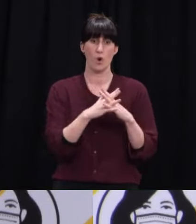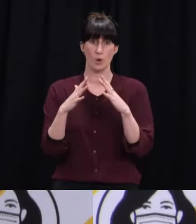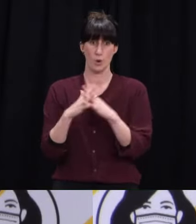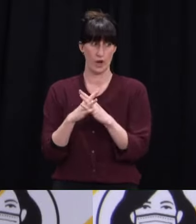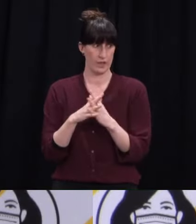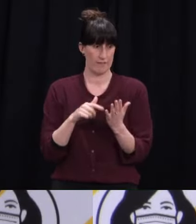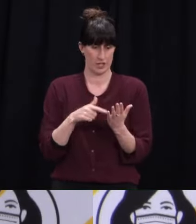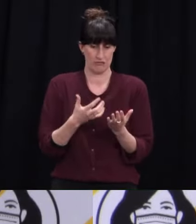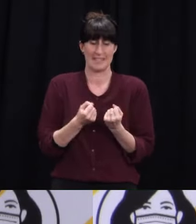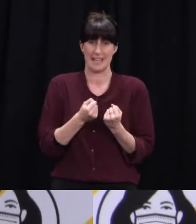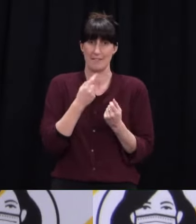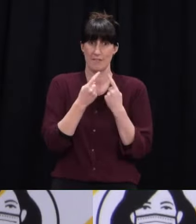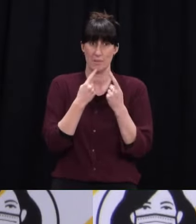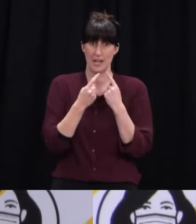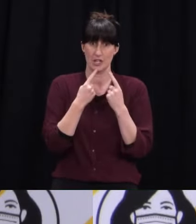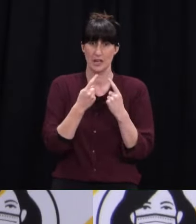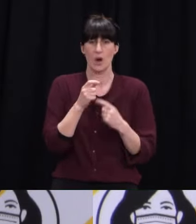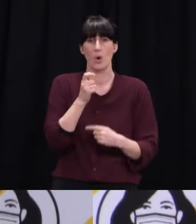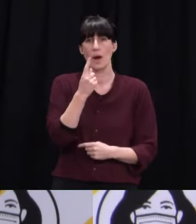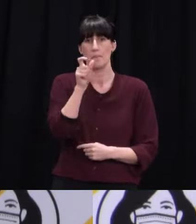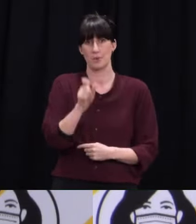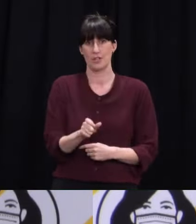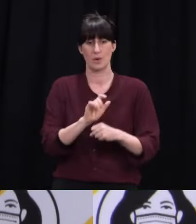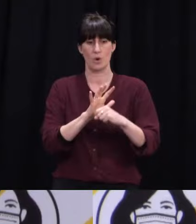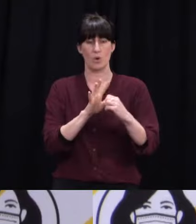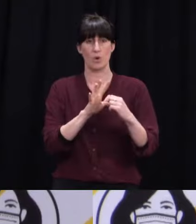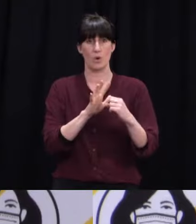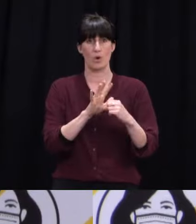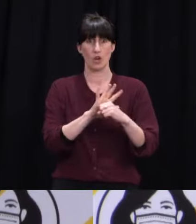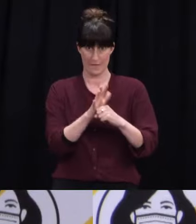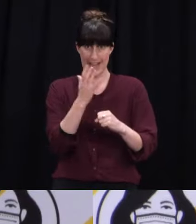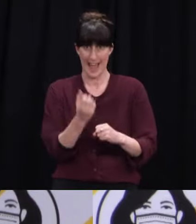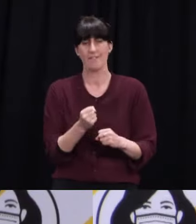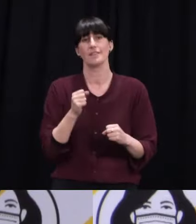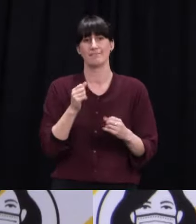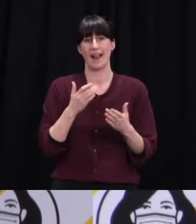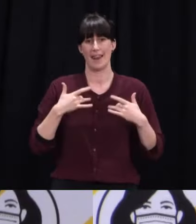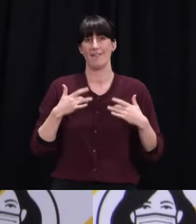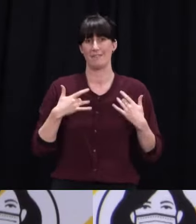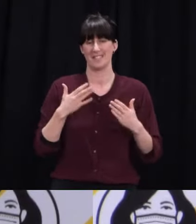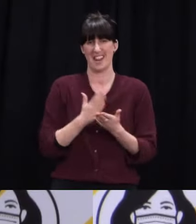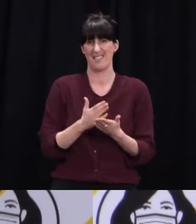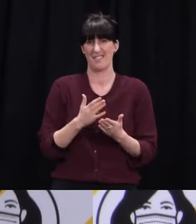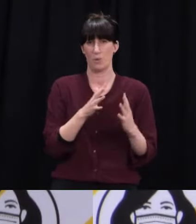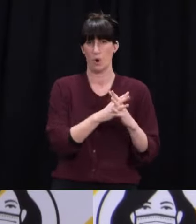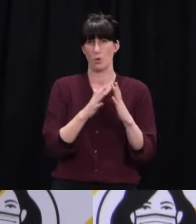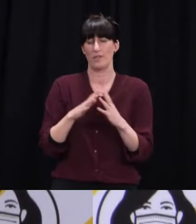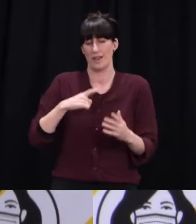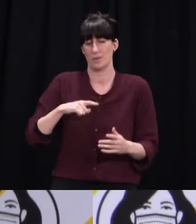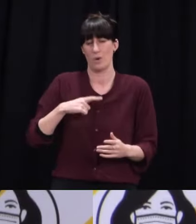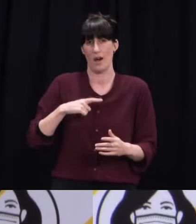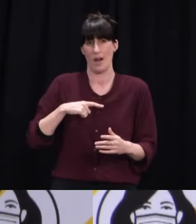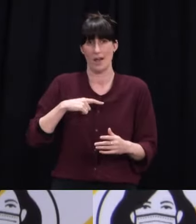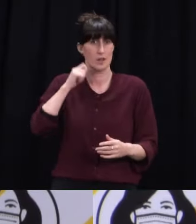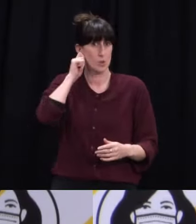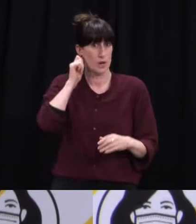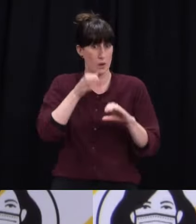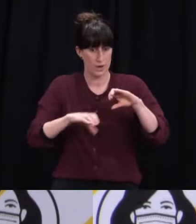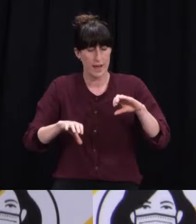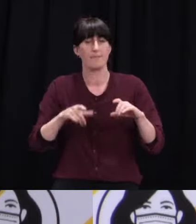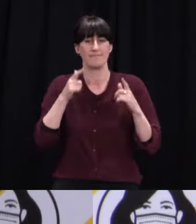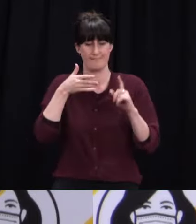in Warkworth that is likely to explain the positive wastewater there. Sorry. We'll come to Jane and then Joe. At what point was the